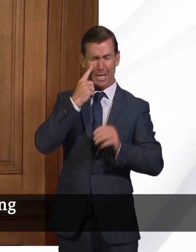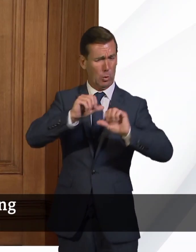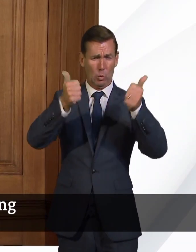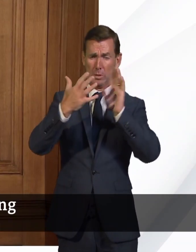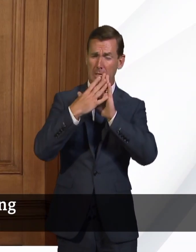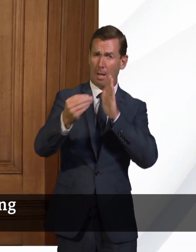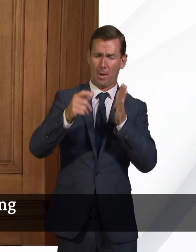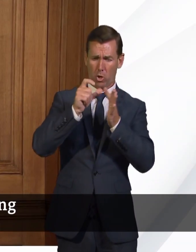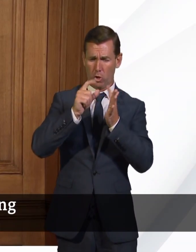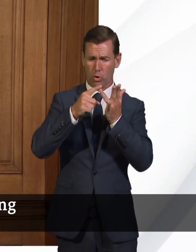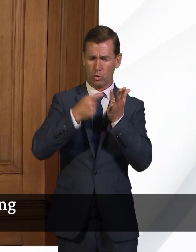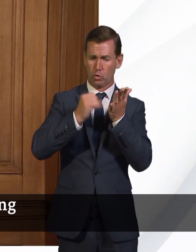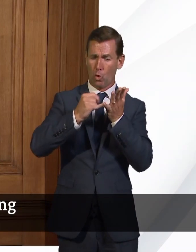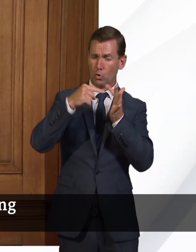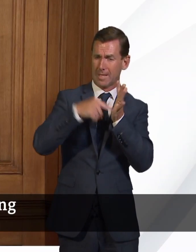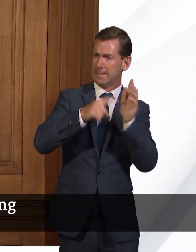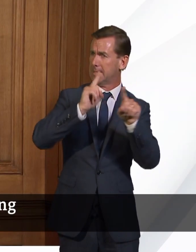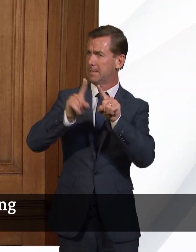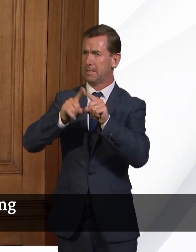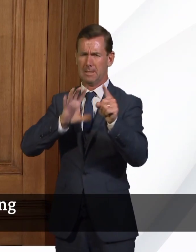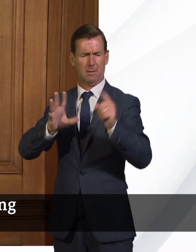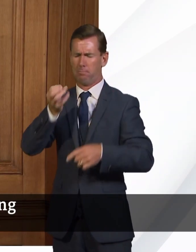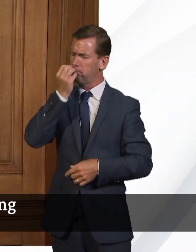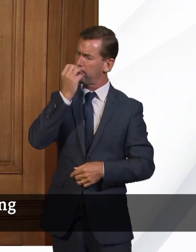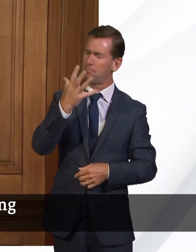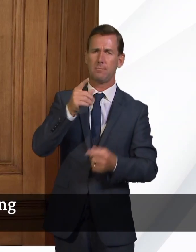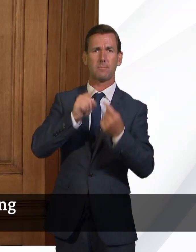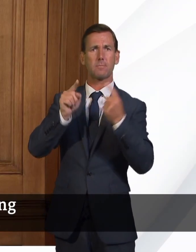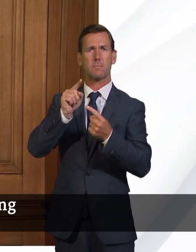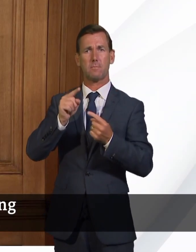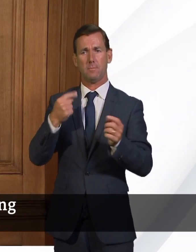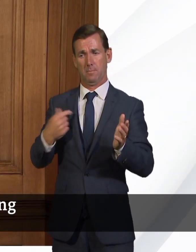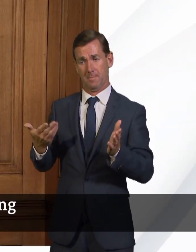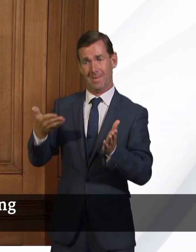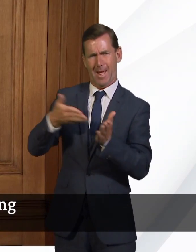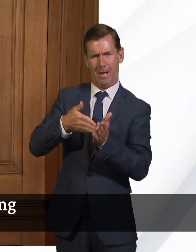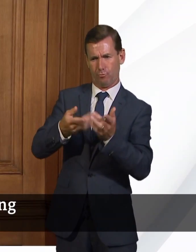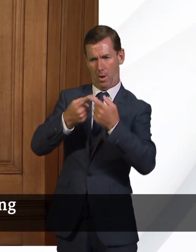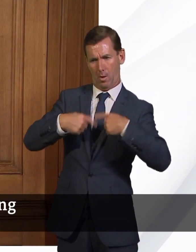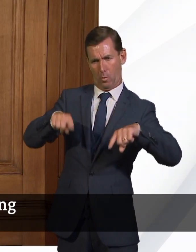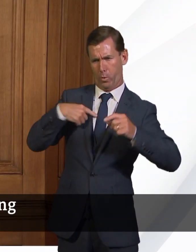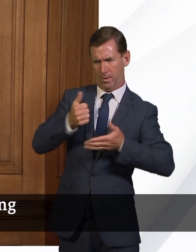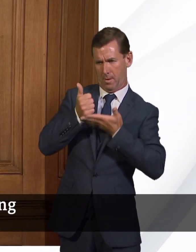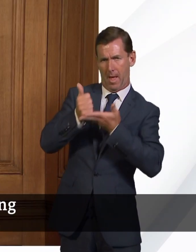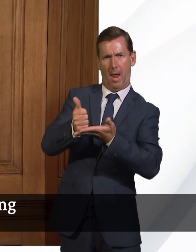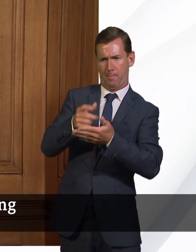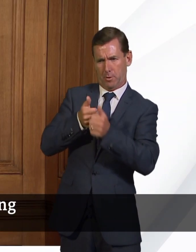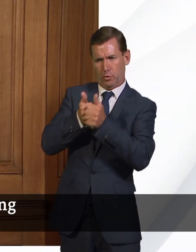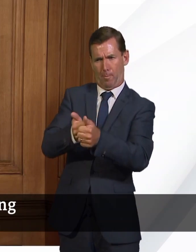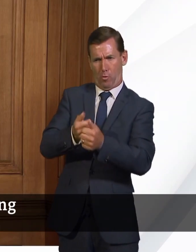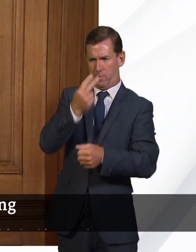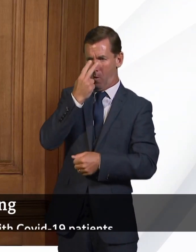this is happening really, really well. We're doing a range of other measures to make sure that care home residents are well supported. So that